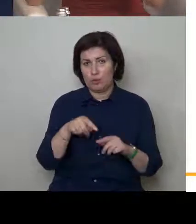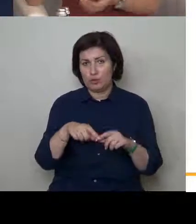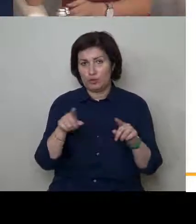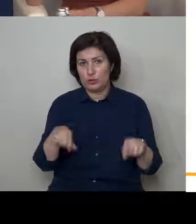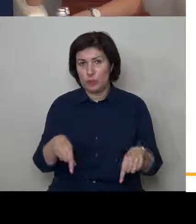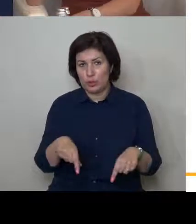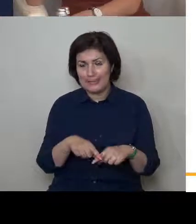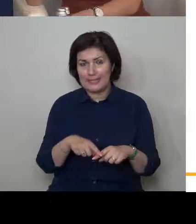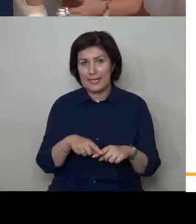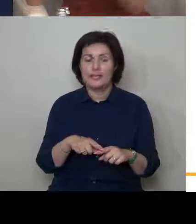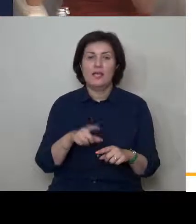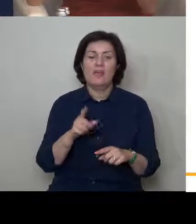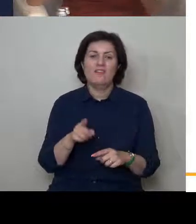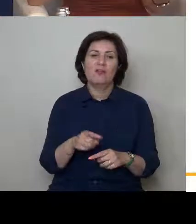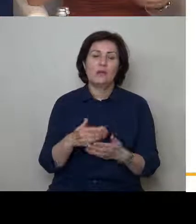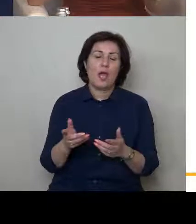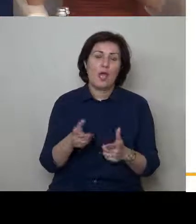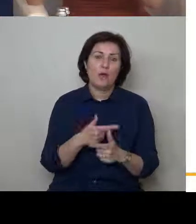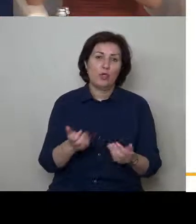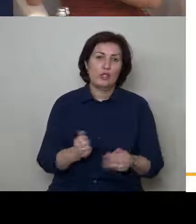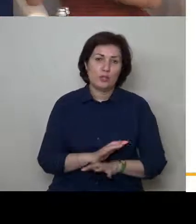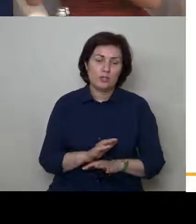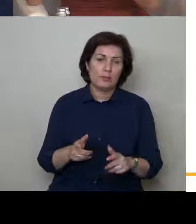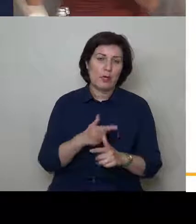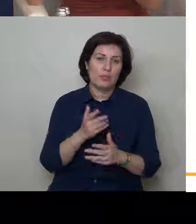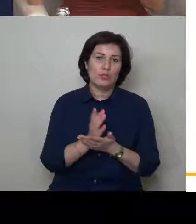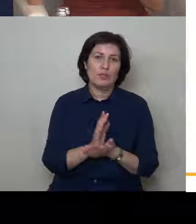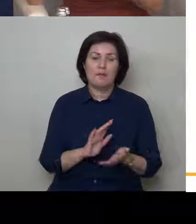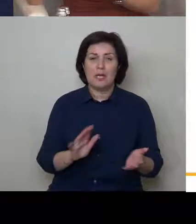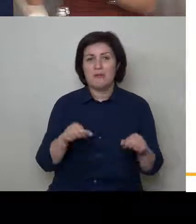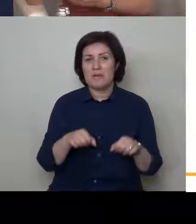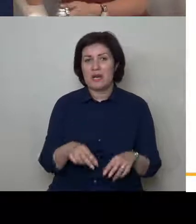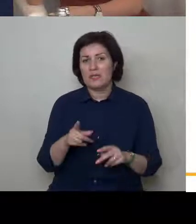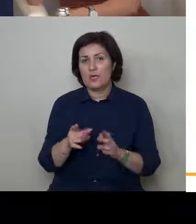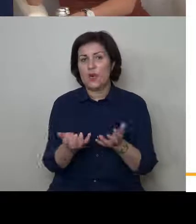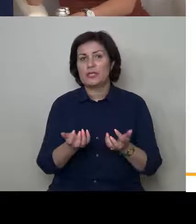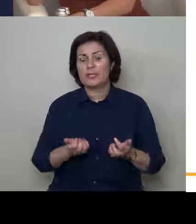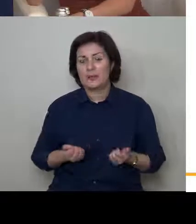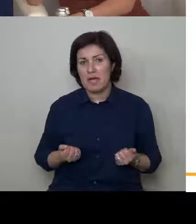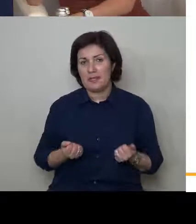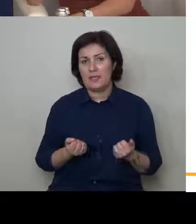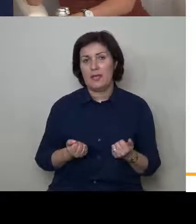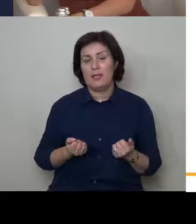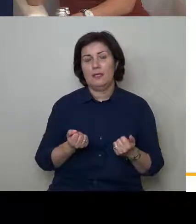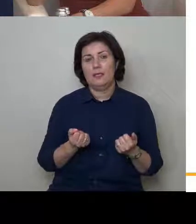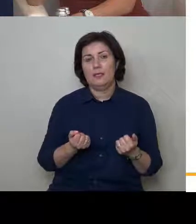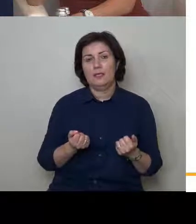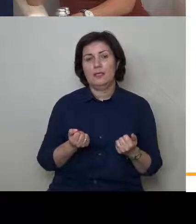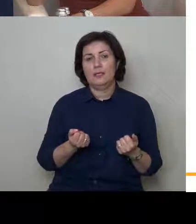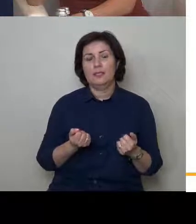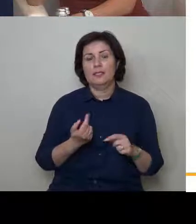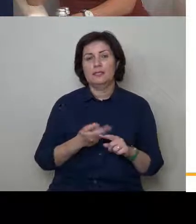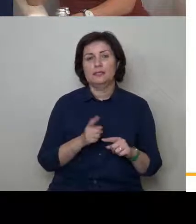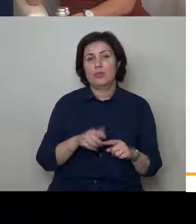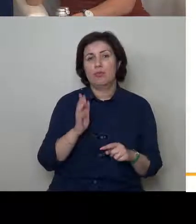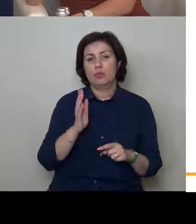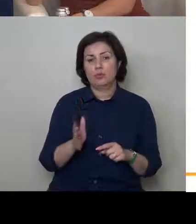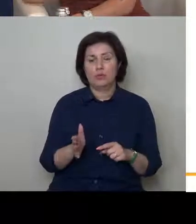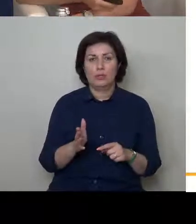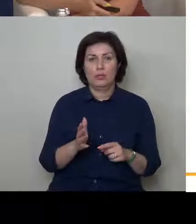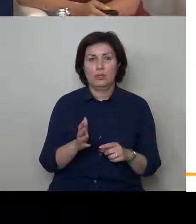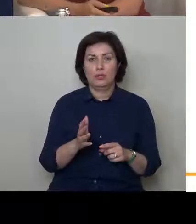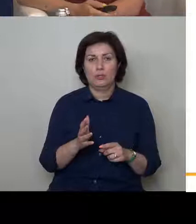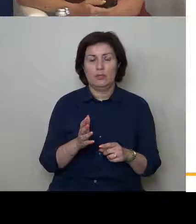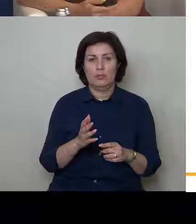not have the right to put the ballot into the ballot box because one has not received it or didn't have the right to